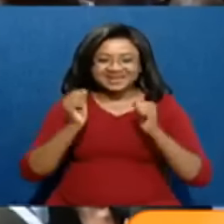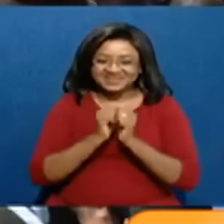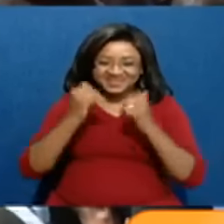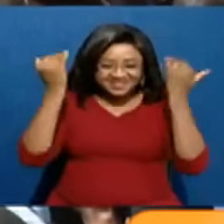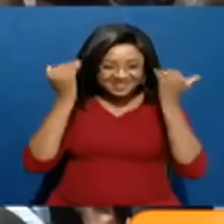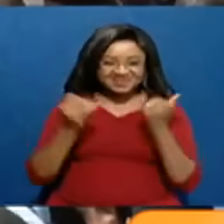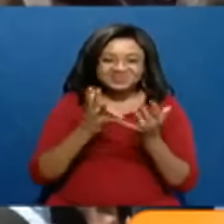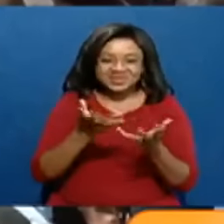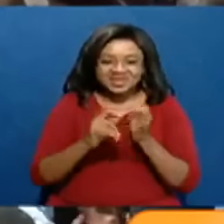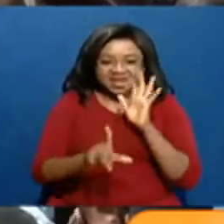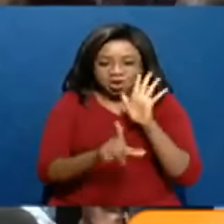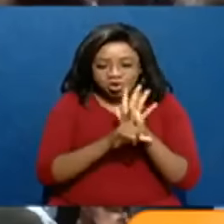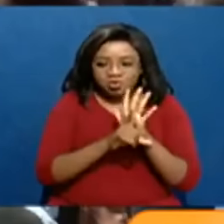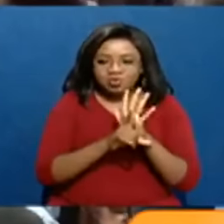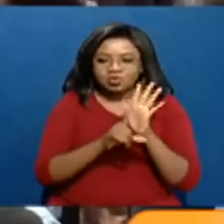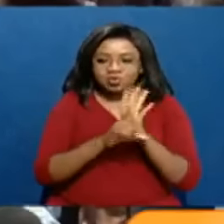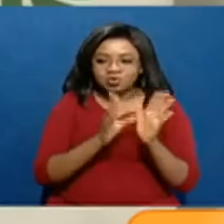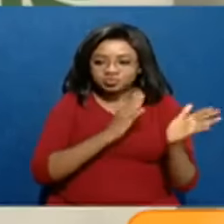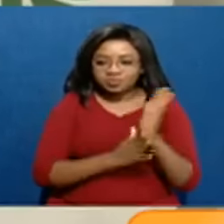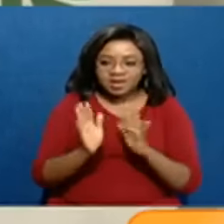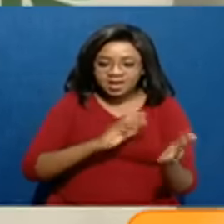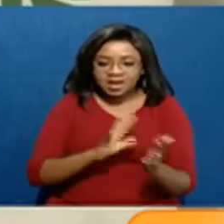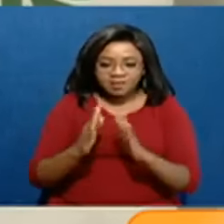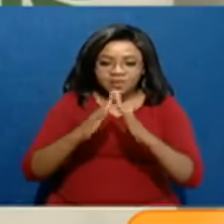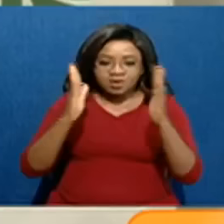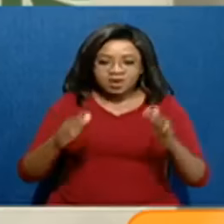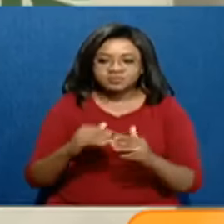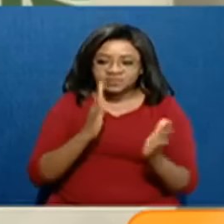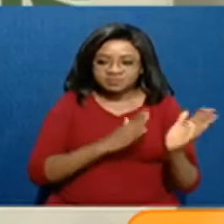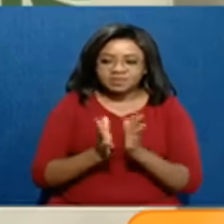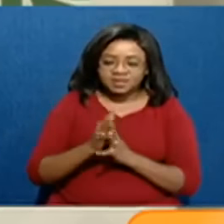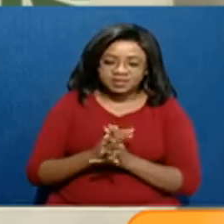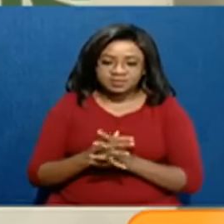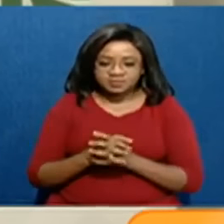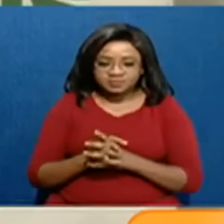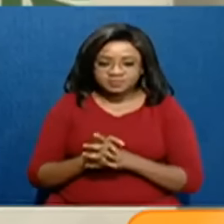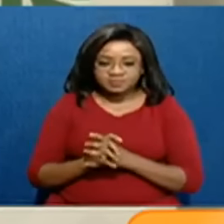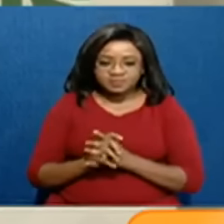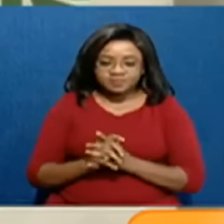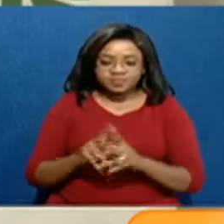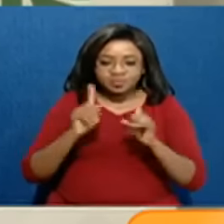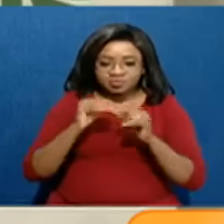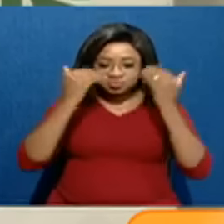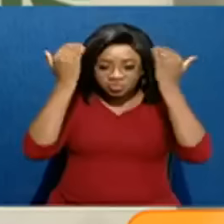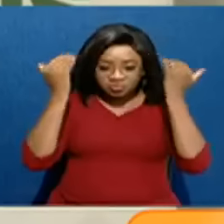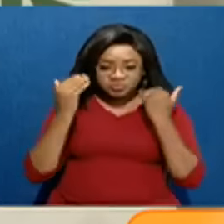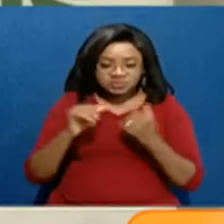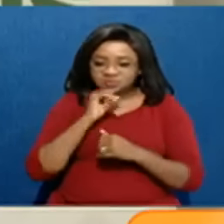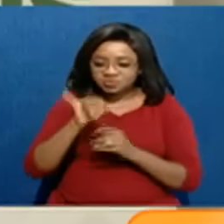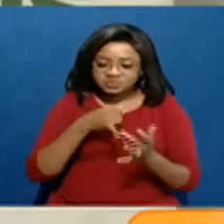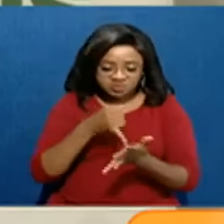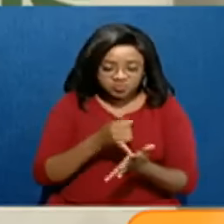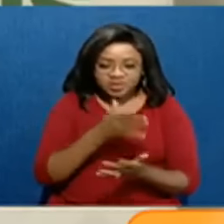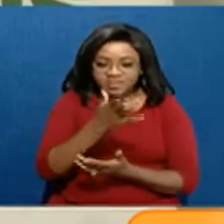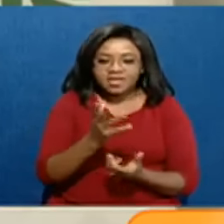sheria ambayo itapanga mambo ya housing. I'd like to assure Kenyans is that the judiciary was not a party